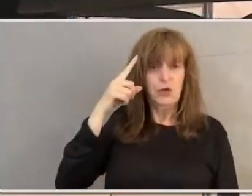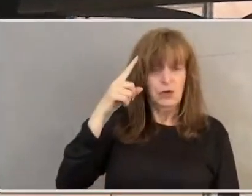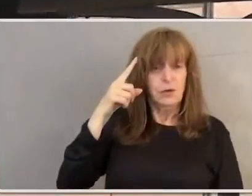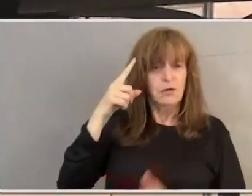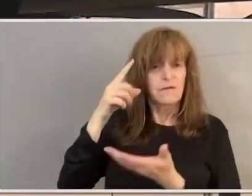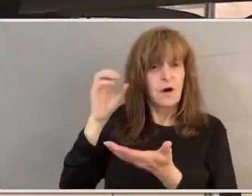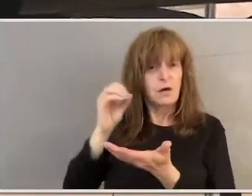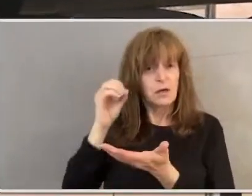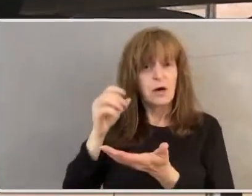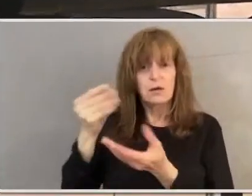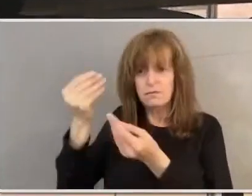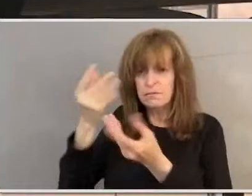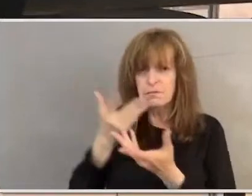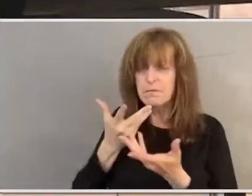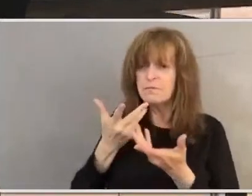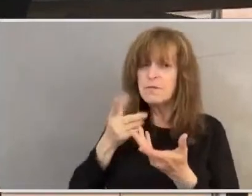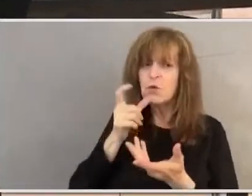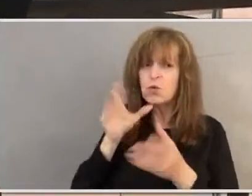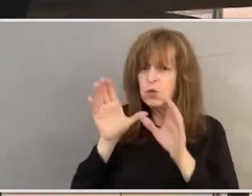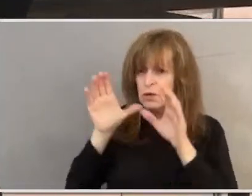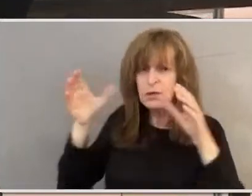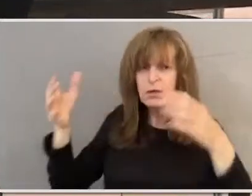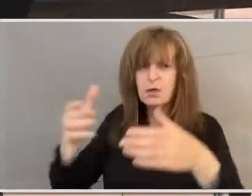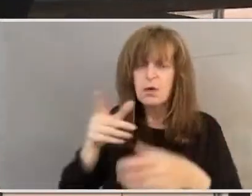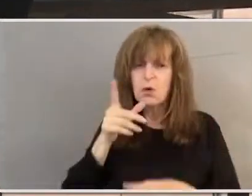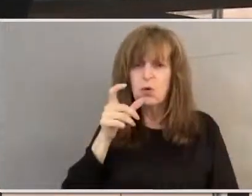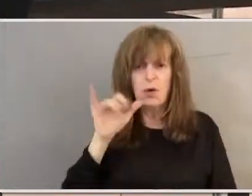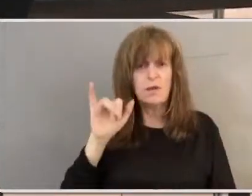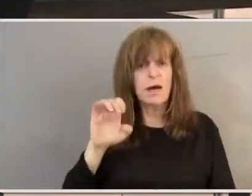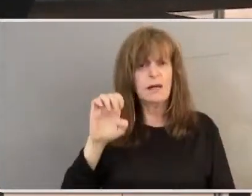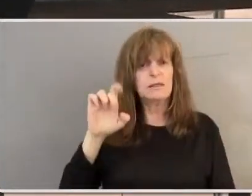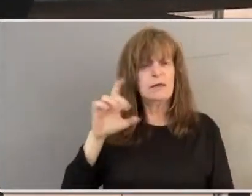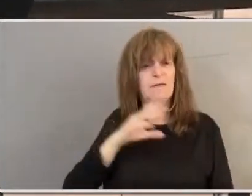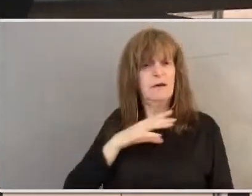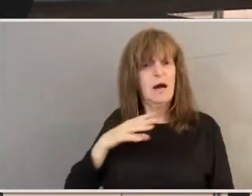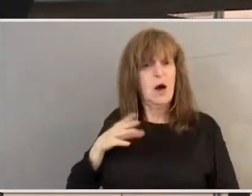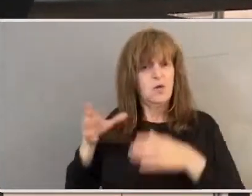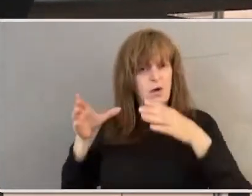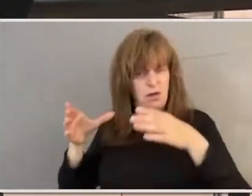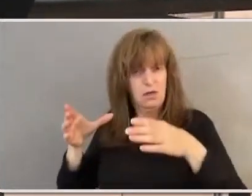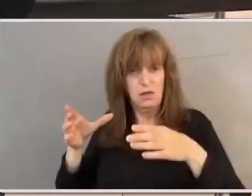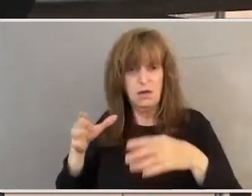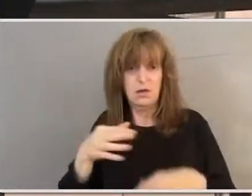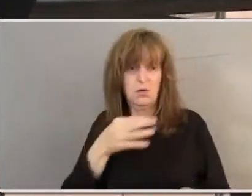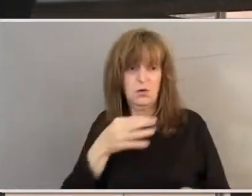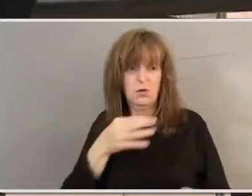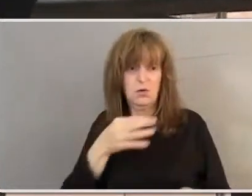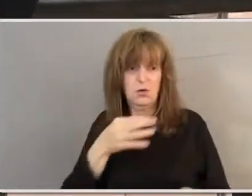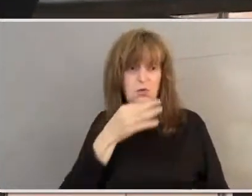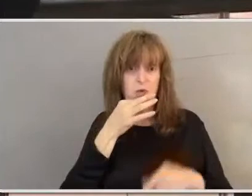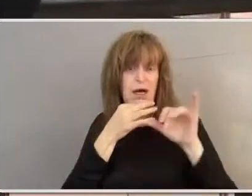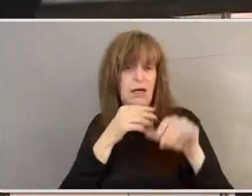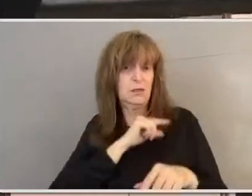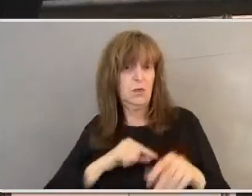And very shortly, in my capacity as the Queen's representative in Ontario, I will formally approve them.